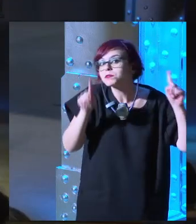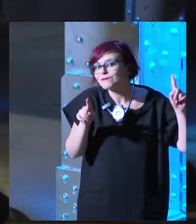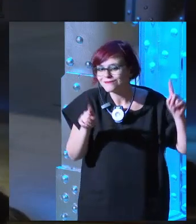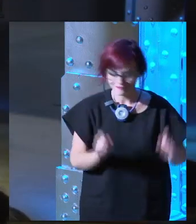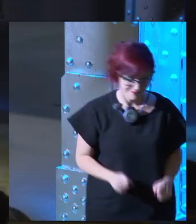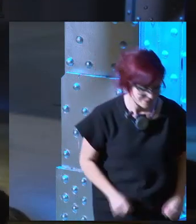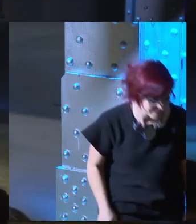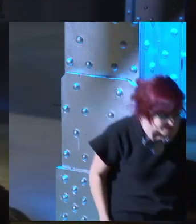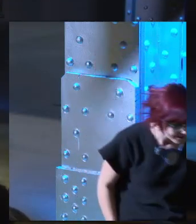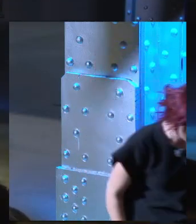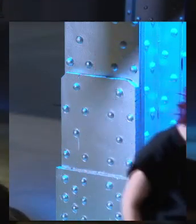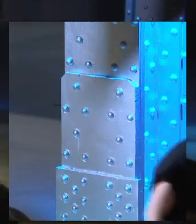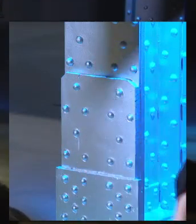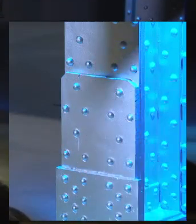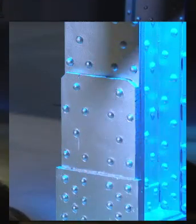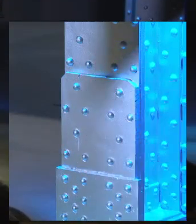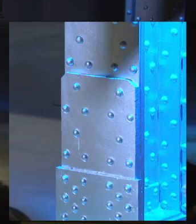Okay, what do you want to ask me now?